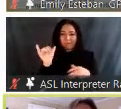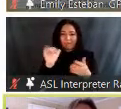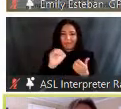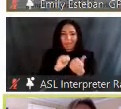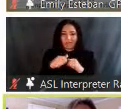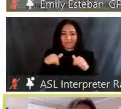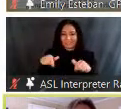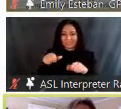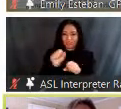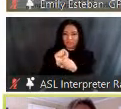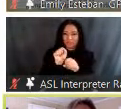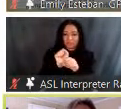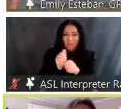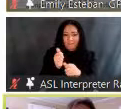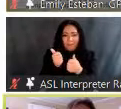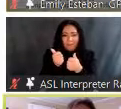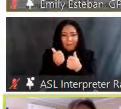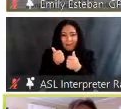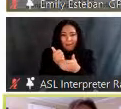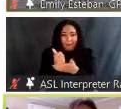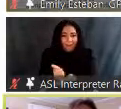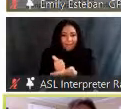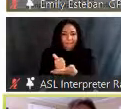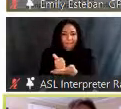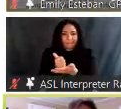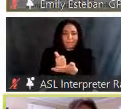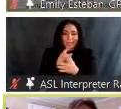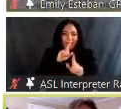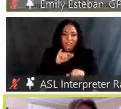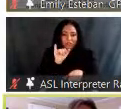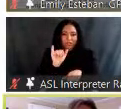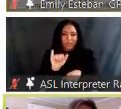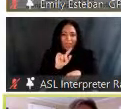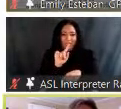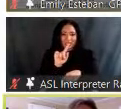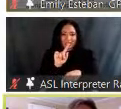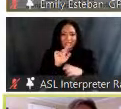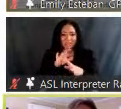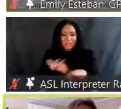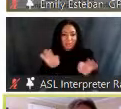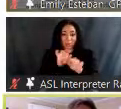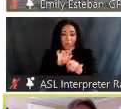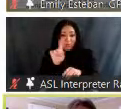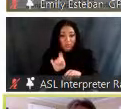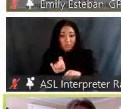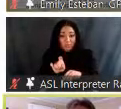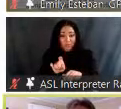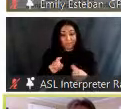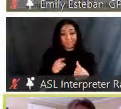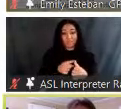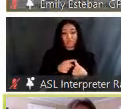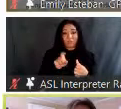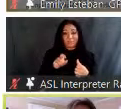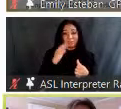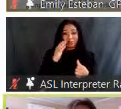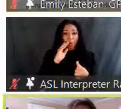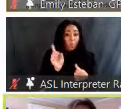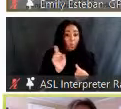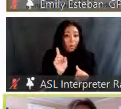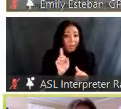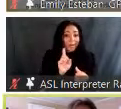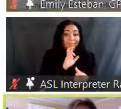group pursue its core essential question? First of all, we need to know where the 3- and 4-year-olds reside in the state, where there might